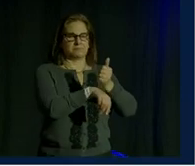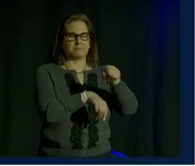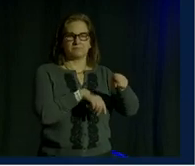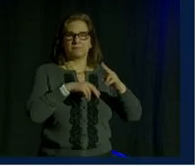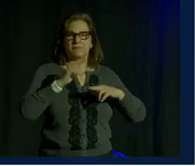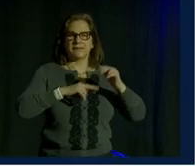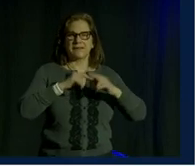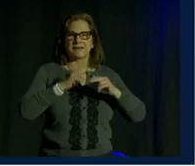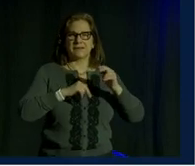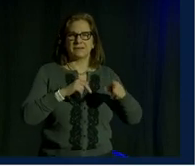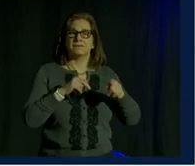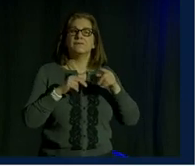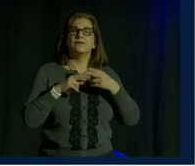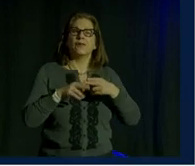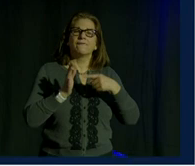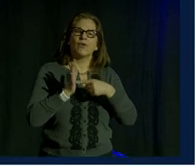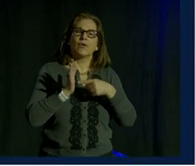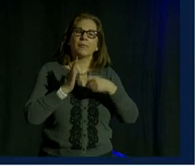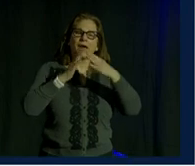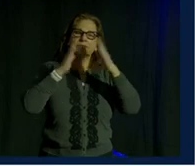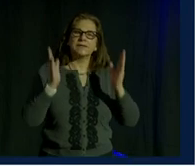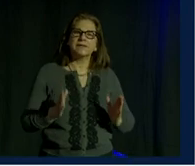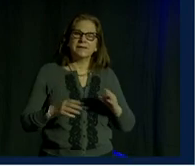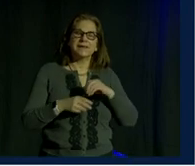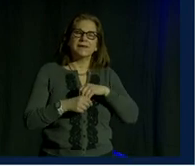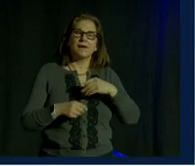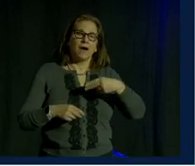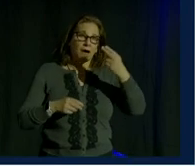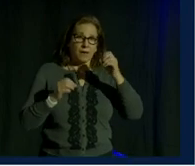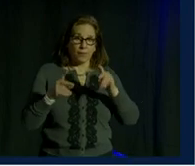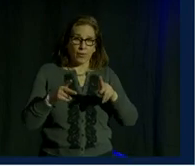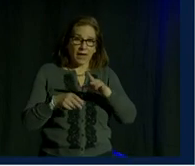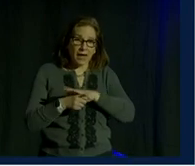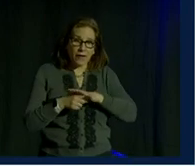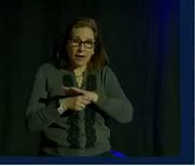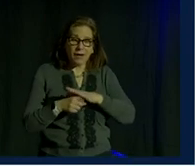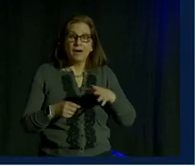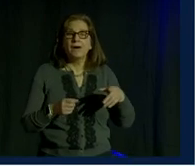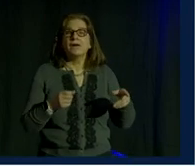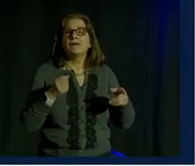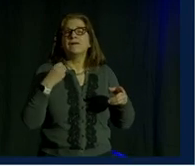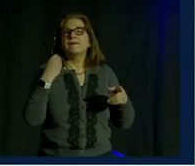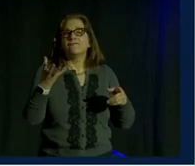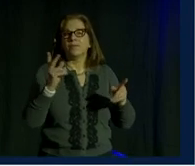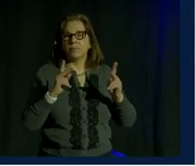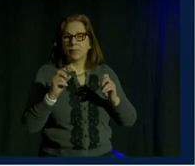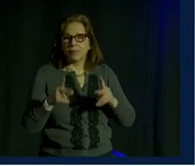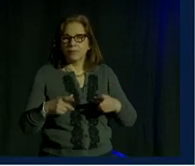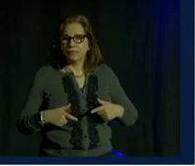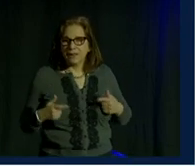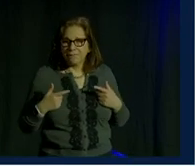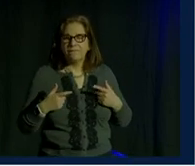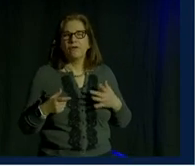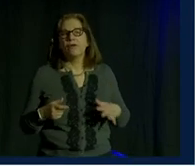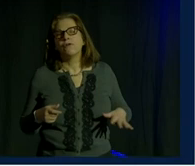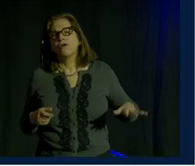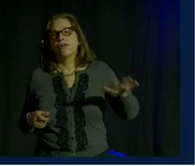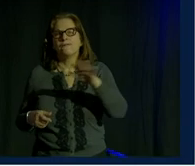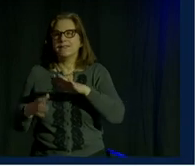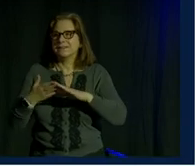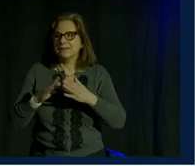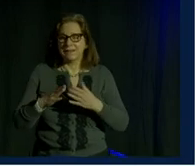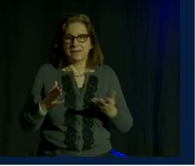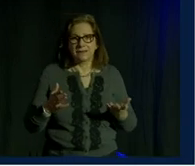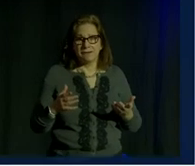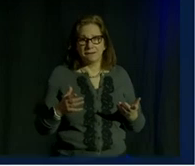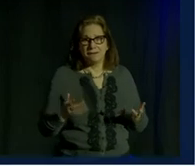affordable housing in high opportunity areas and create affordable opportunities across the city for everyone. As part of